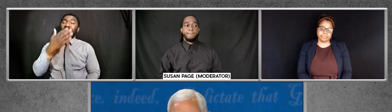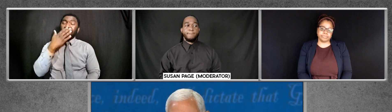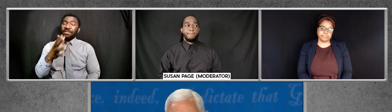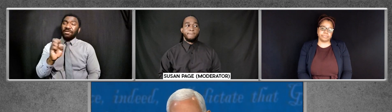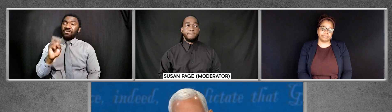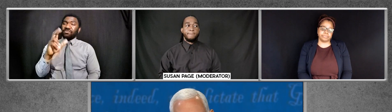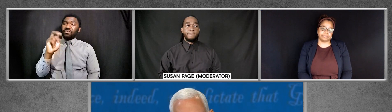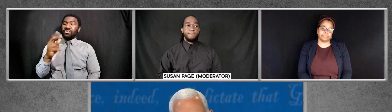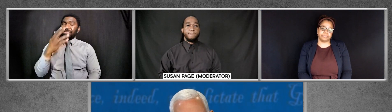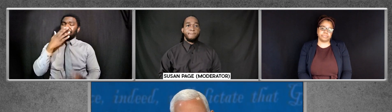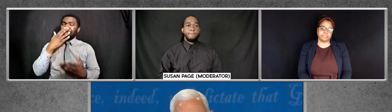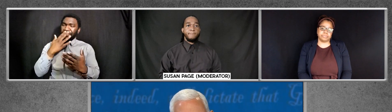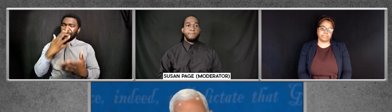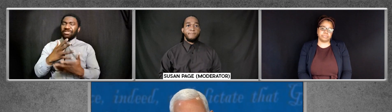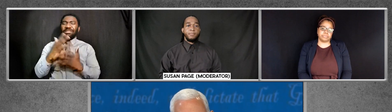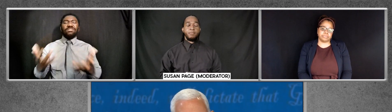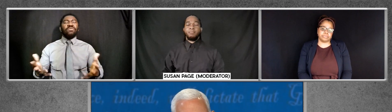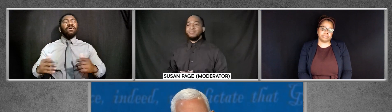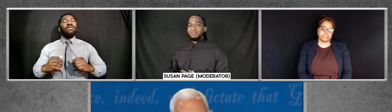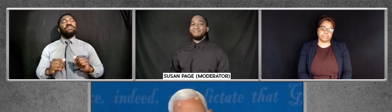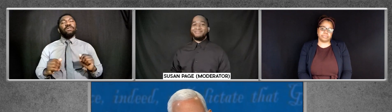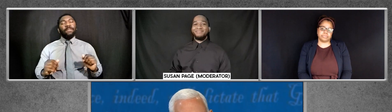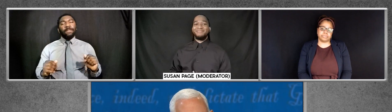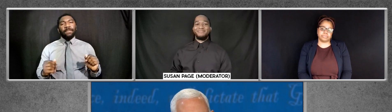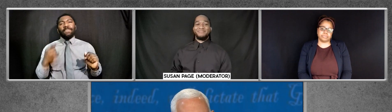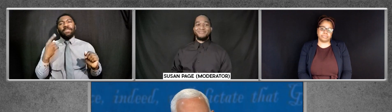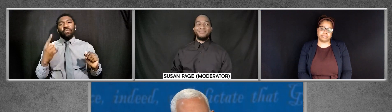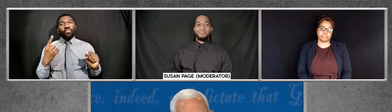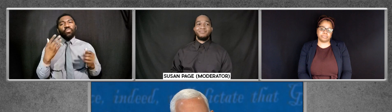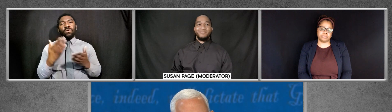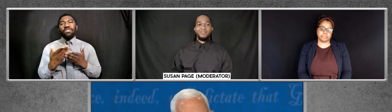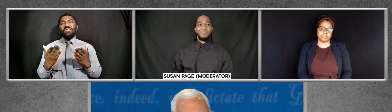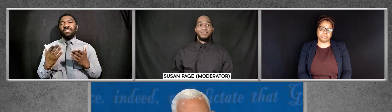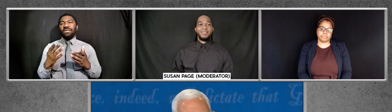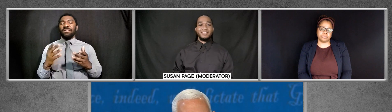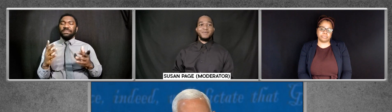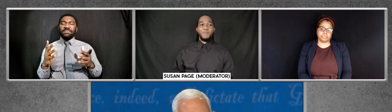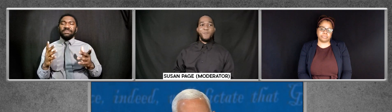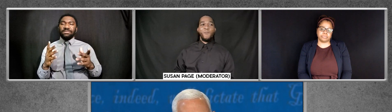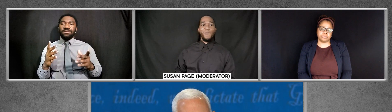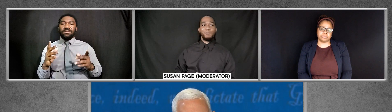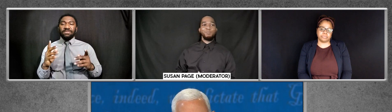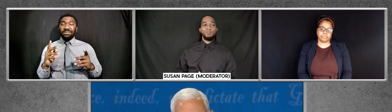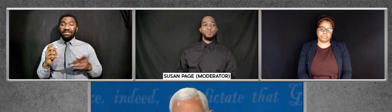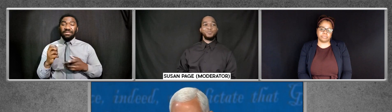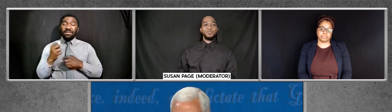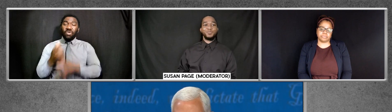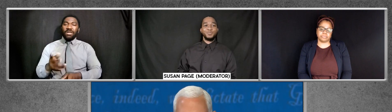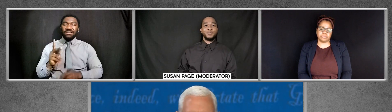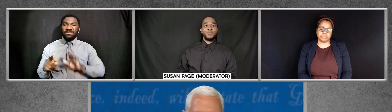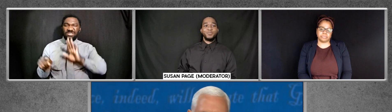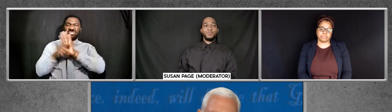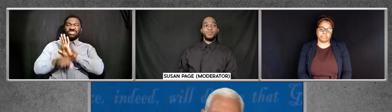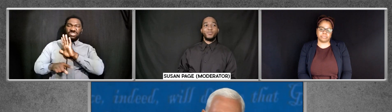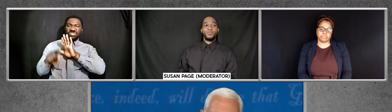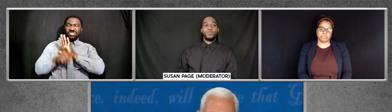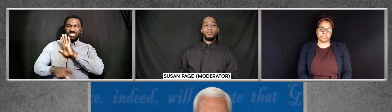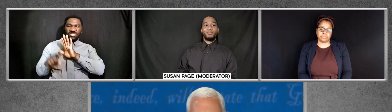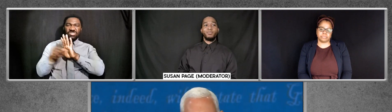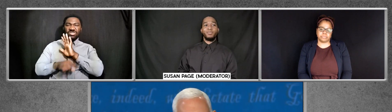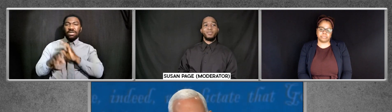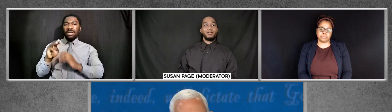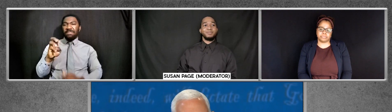You know, I think this is one of the things that makes people dislike the media so much in this country, Susan, is that you selectively edit, just like